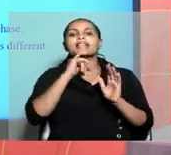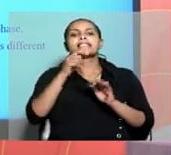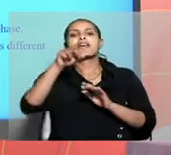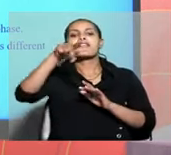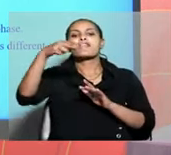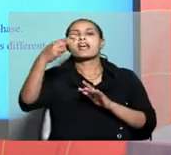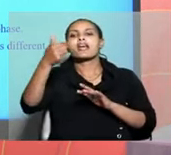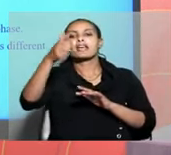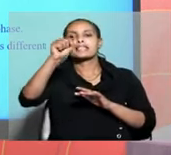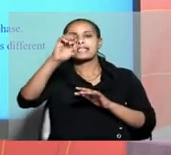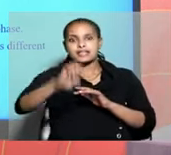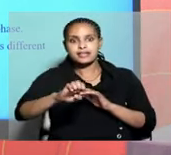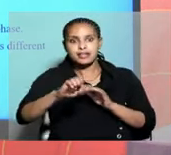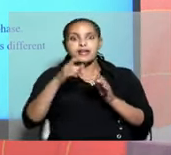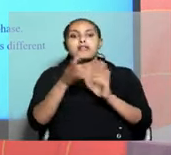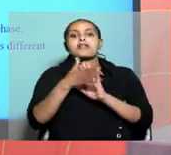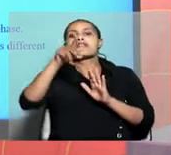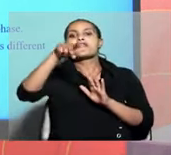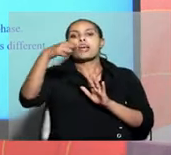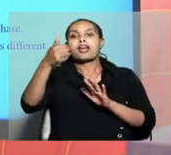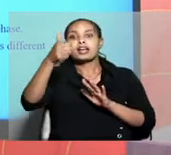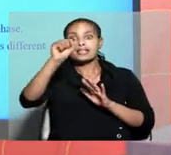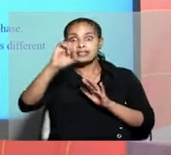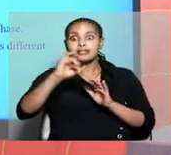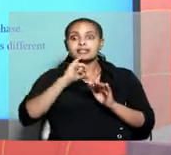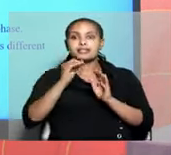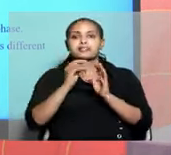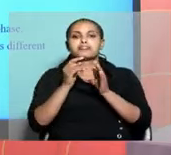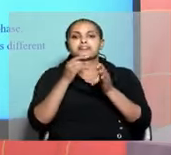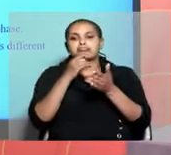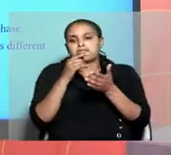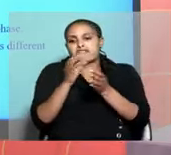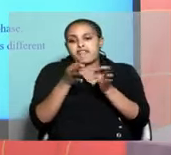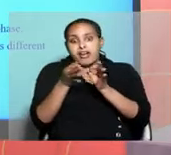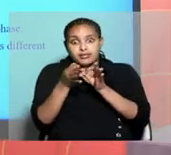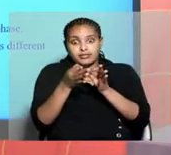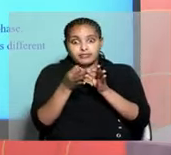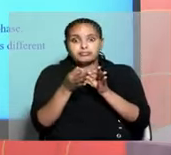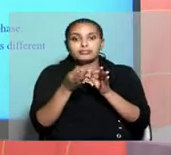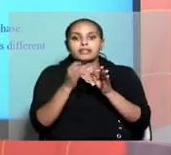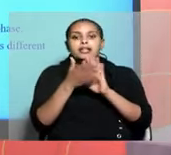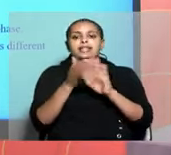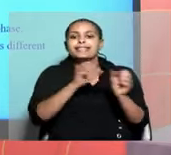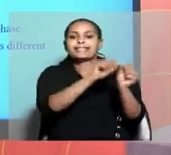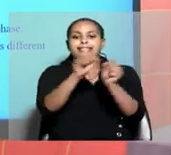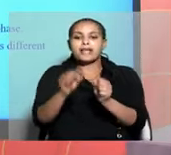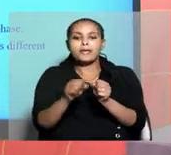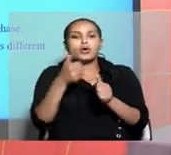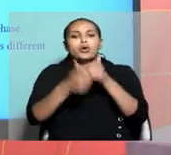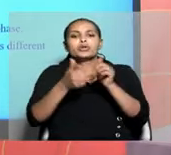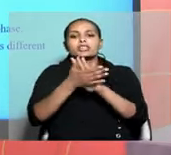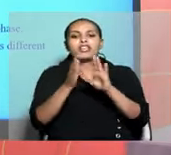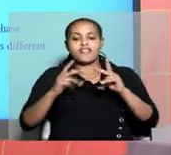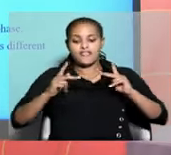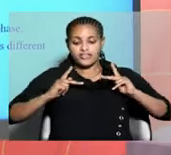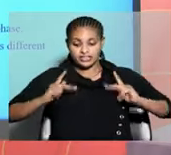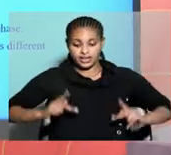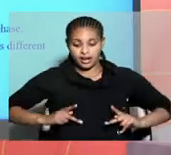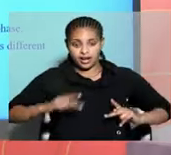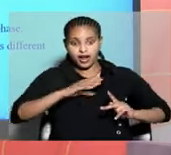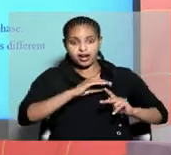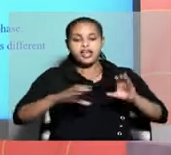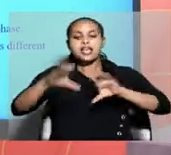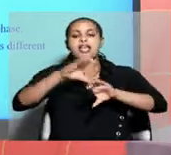phase? Phase is defined as it is part of the system which is physically